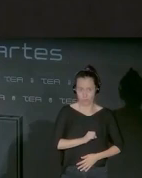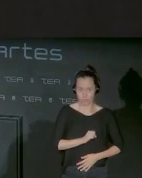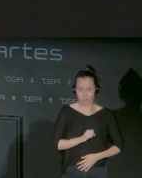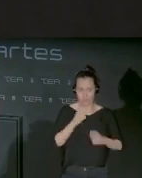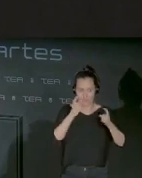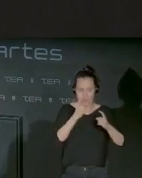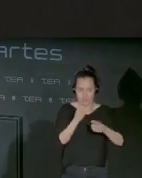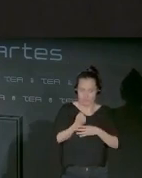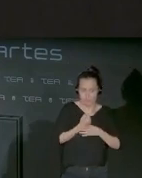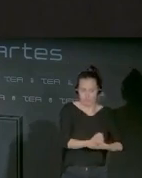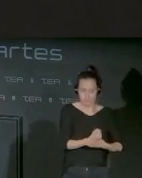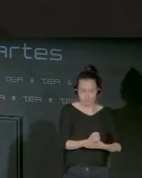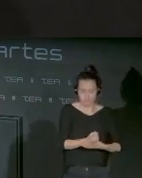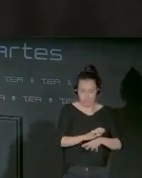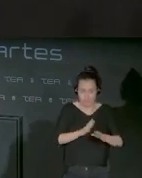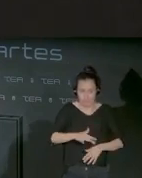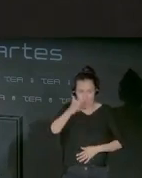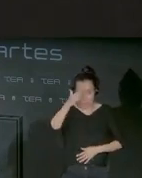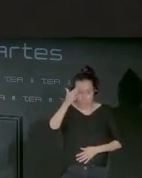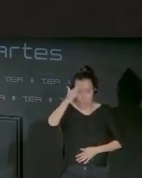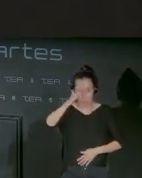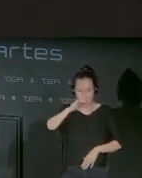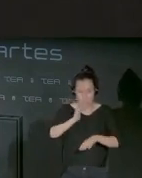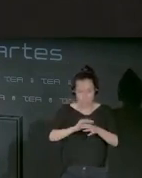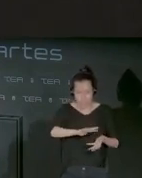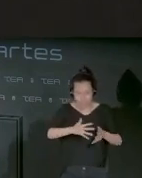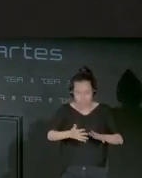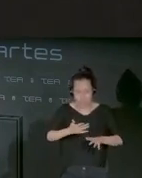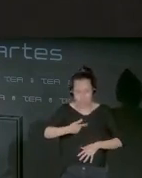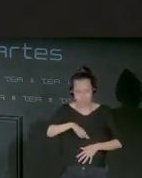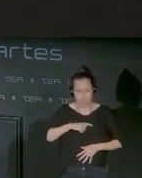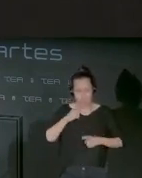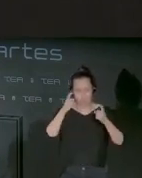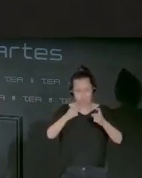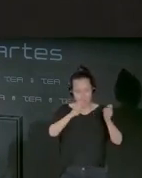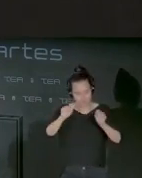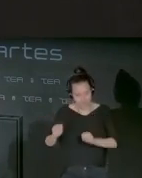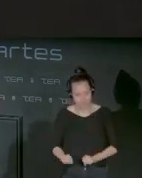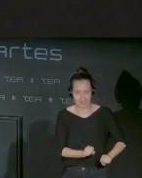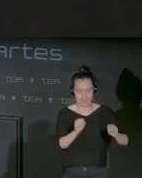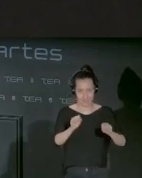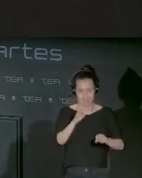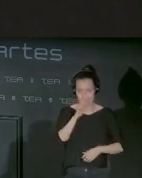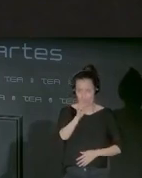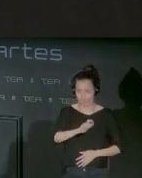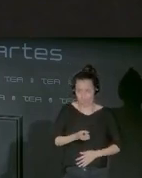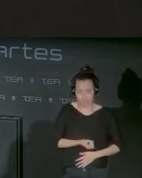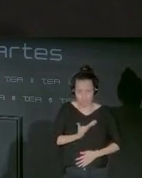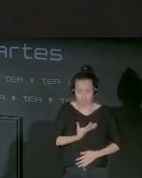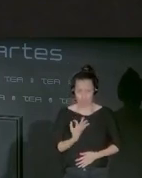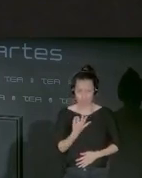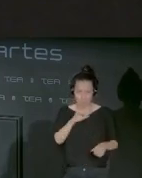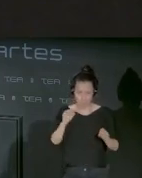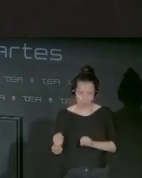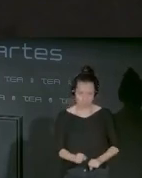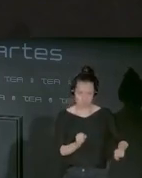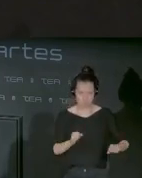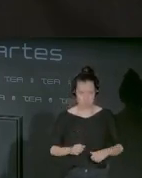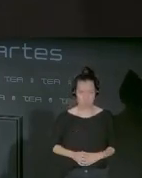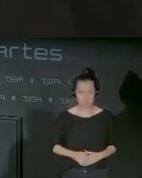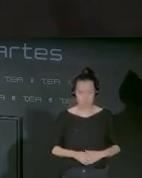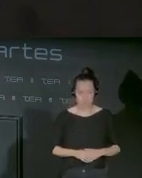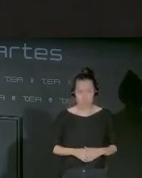protect these people a lot, because they would do anything to get their game made, and sometimes that becomes dangerous. So you need to hire the right people to